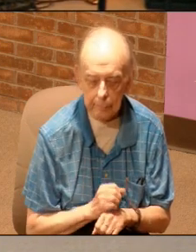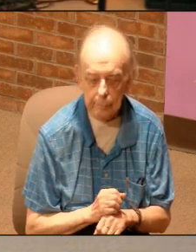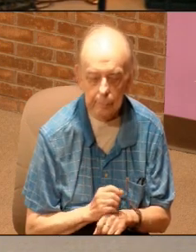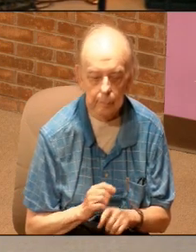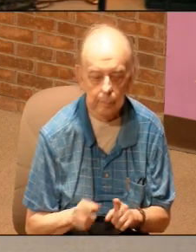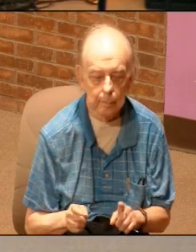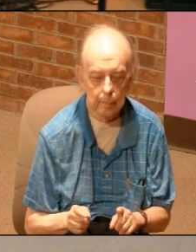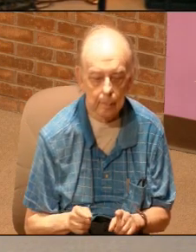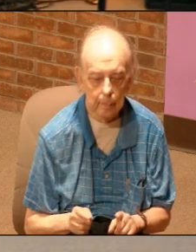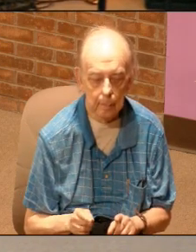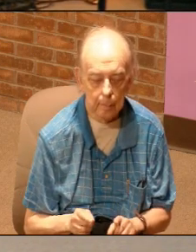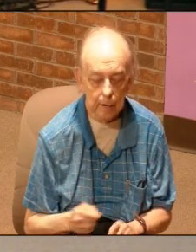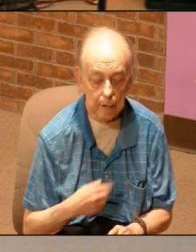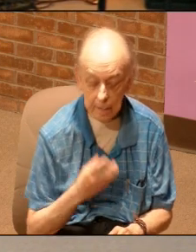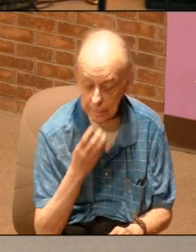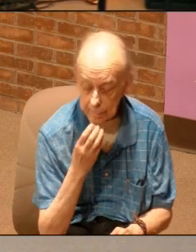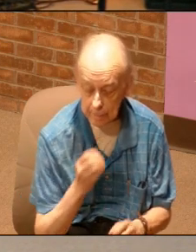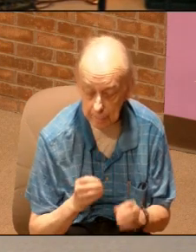but I sleep more.